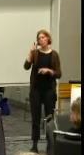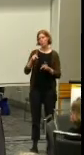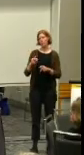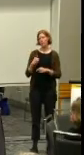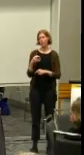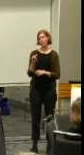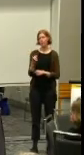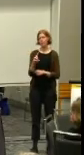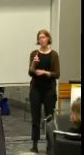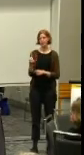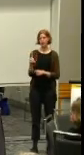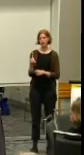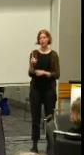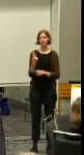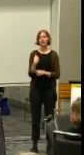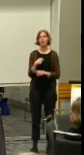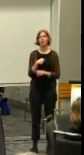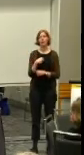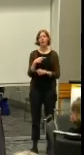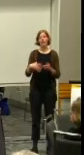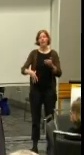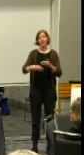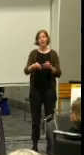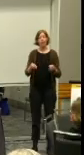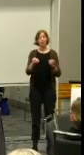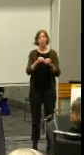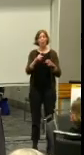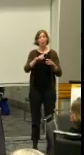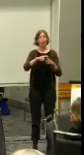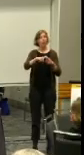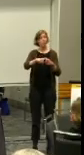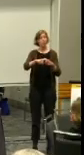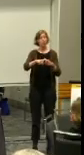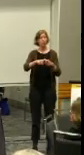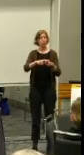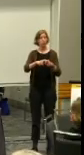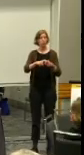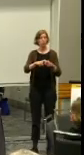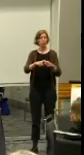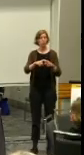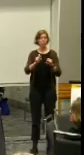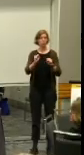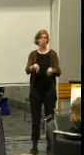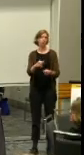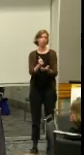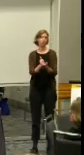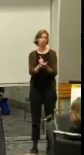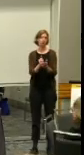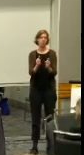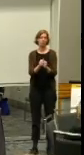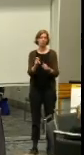more closets. That's an important aspect for those that experience IDD.